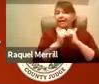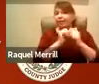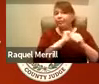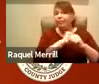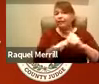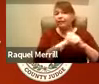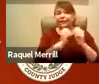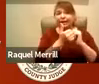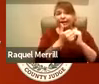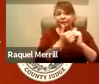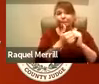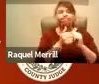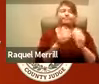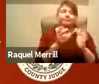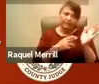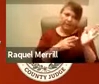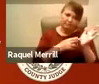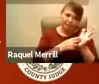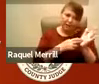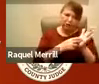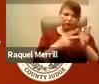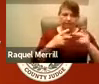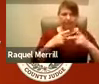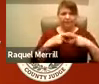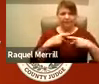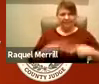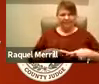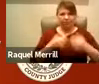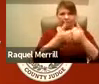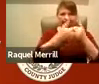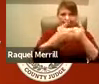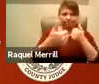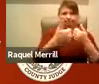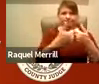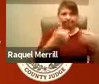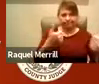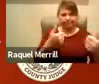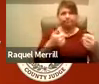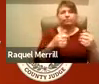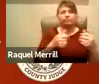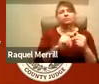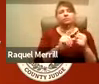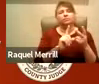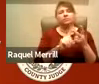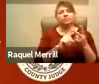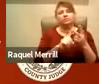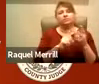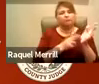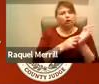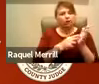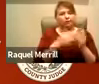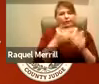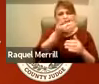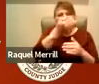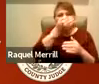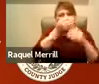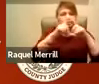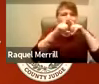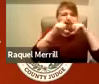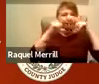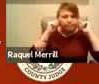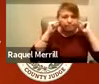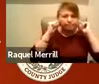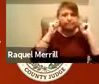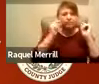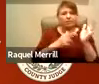employees? Make sure that there's physical distance between them. Make sure there's facial covering. Make sure